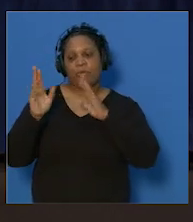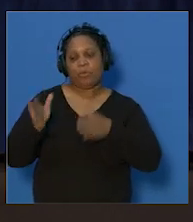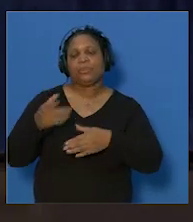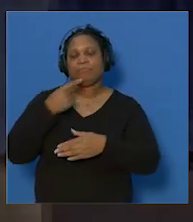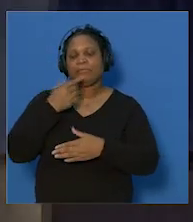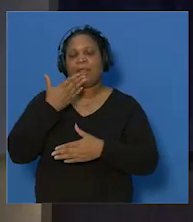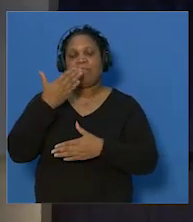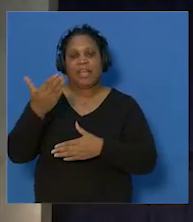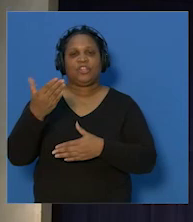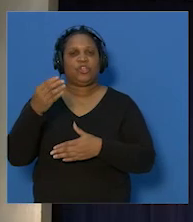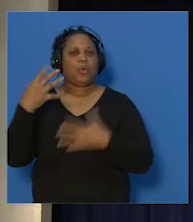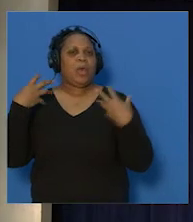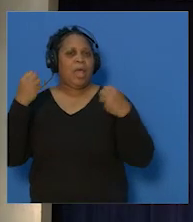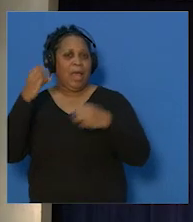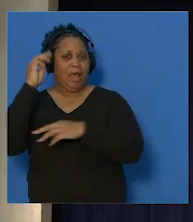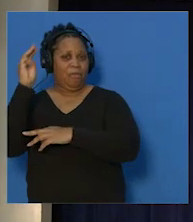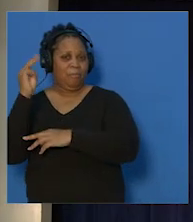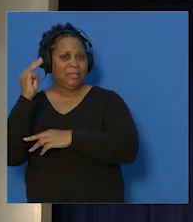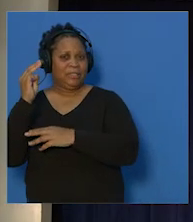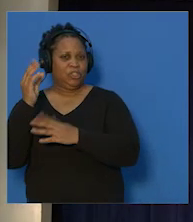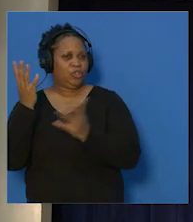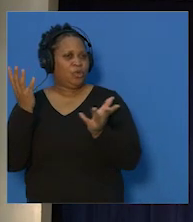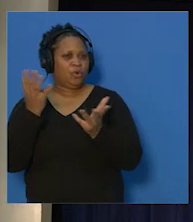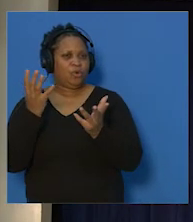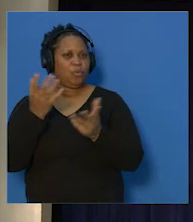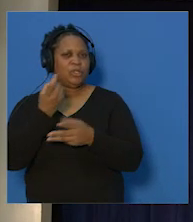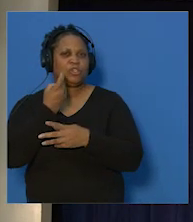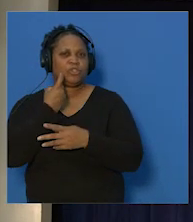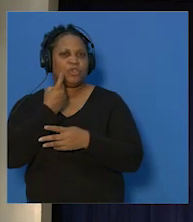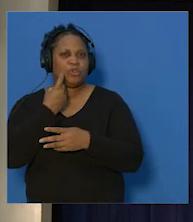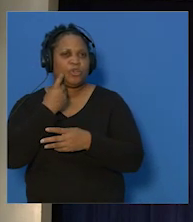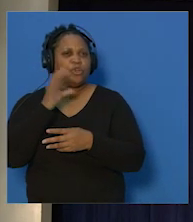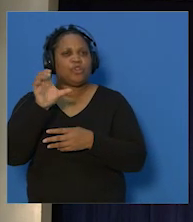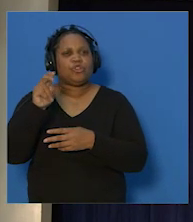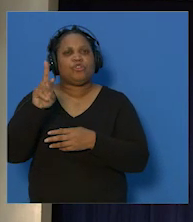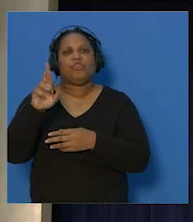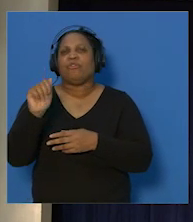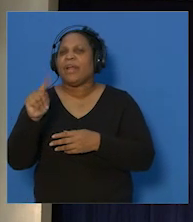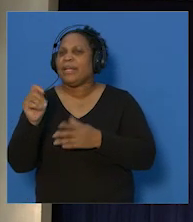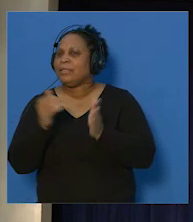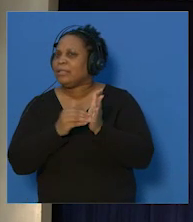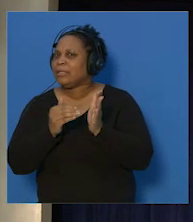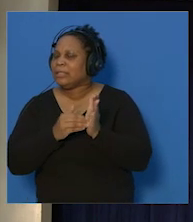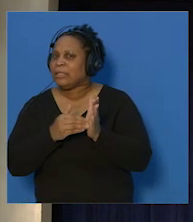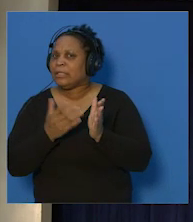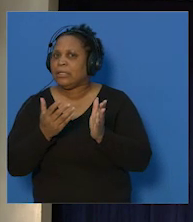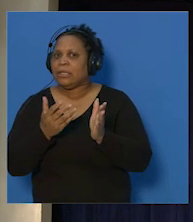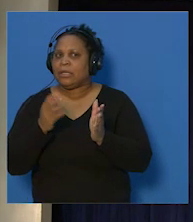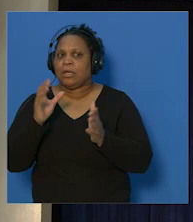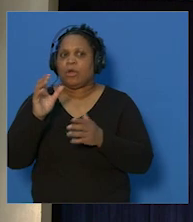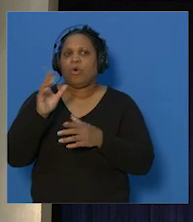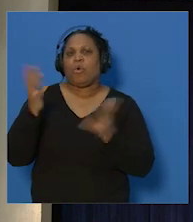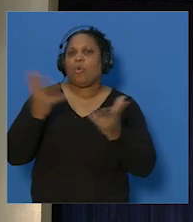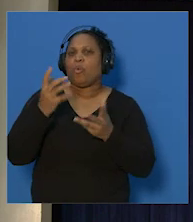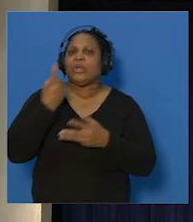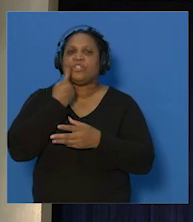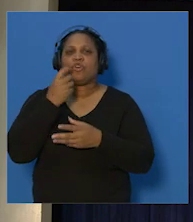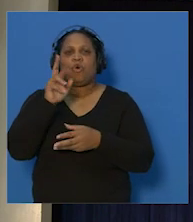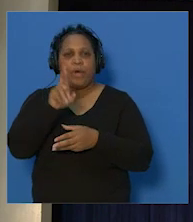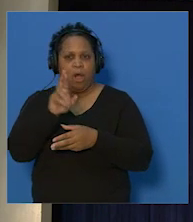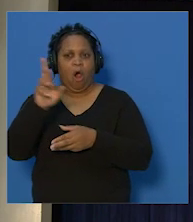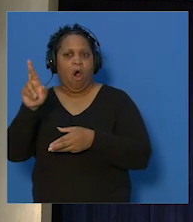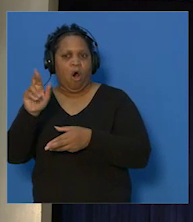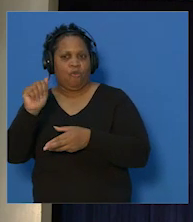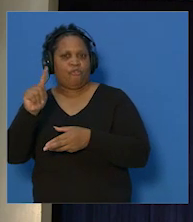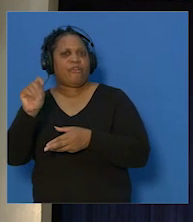Minister, what is the current R rate for Bermuda, and what direction is it headed? Pardon me? What is the current R rate for Bermuda, and what direction